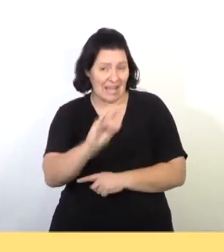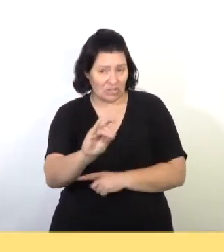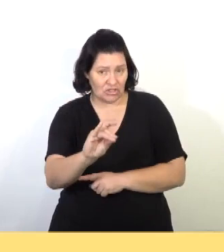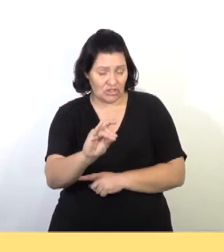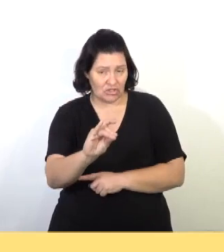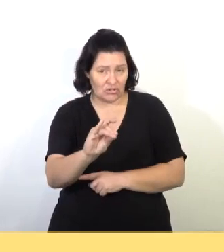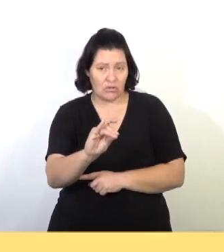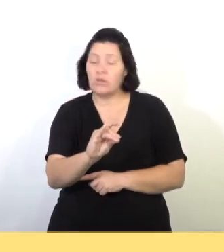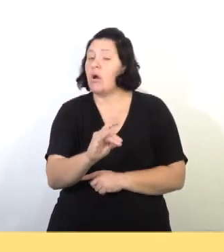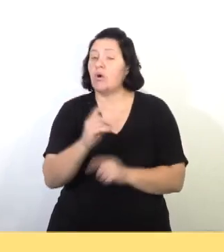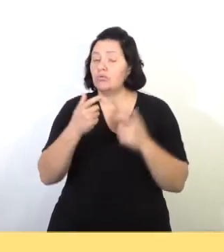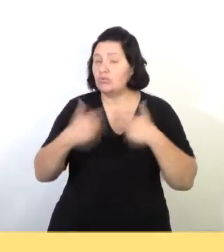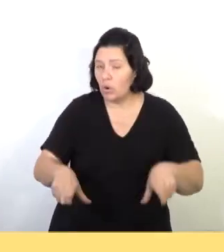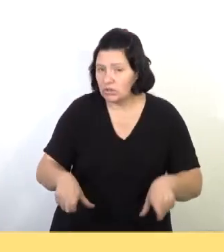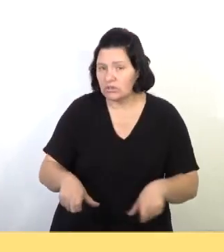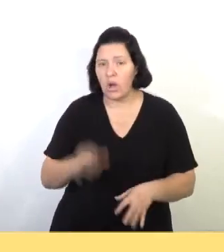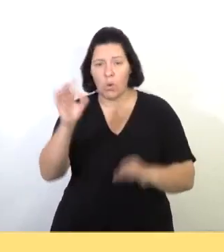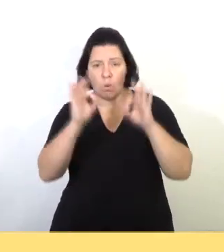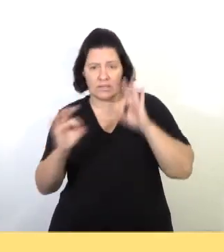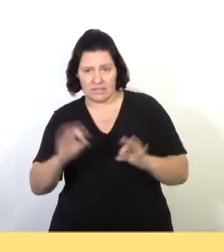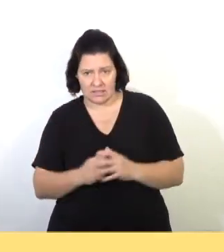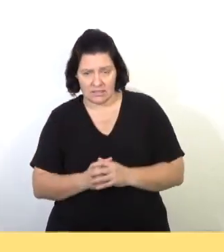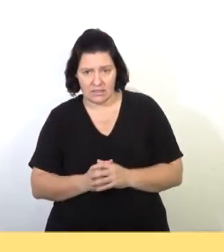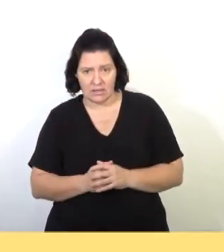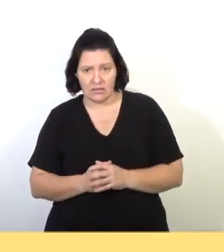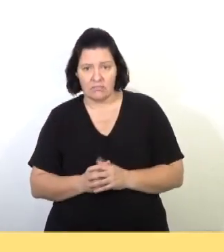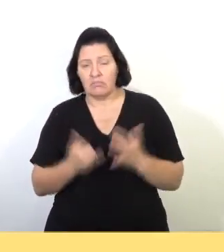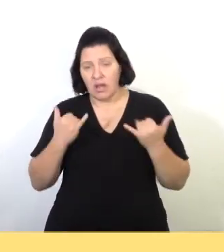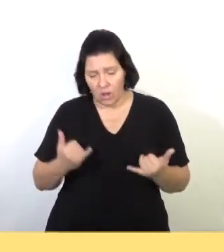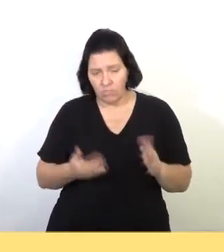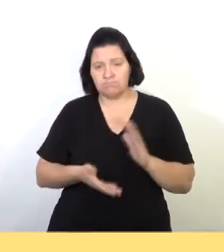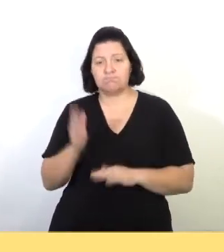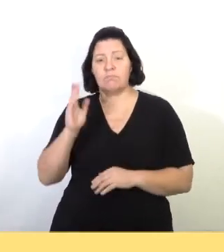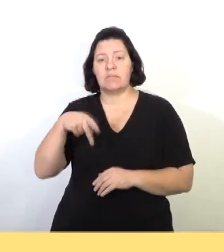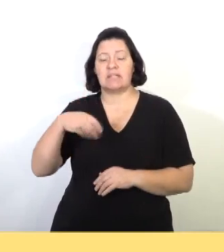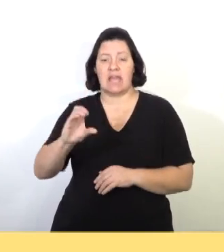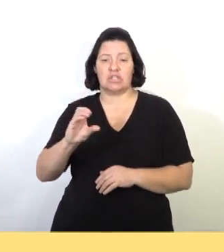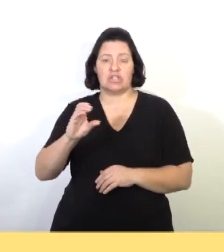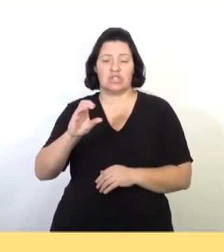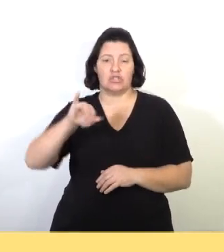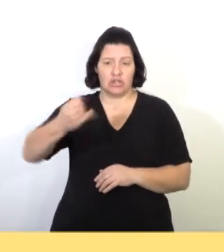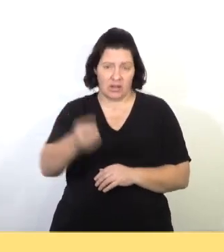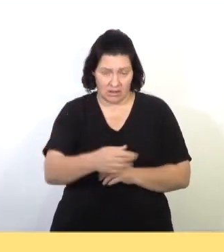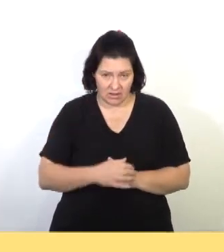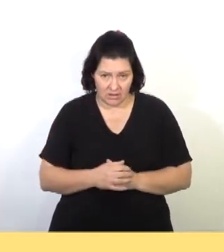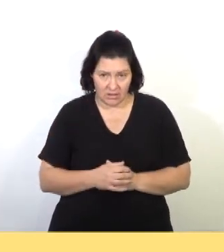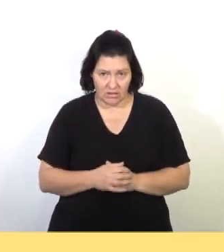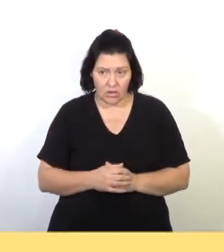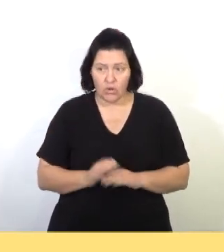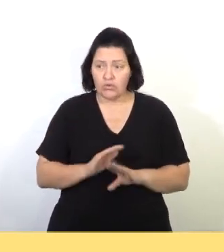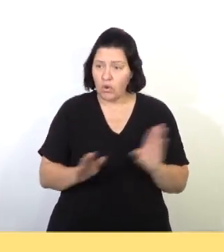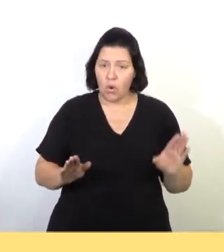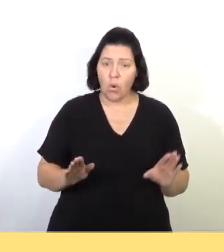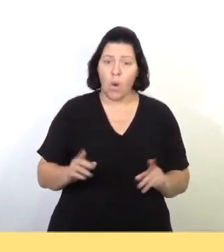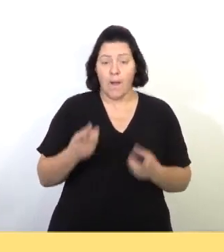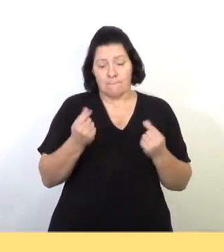cash, that is notes and coins, it now comes to the petty cash journal. So it is